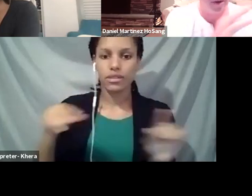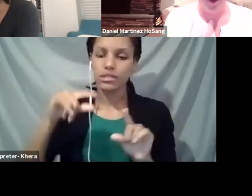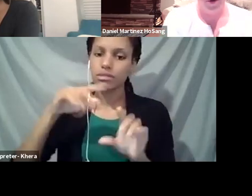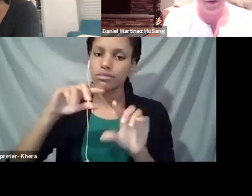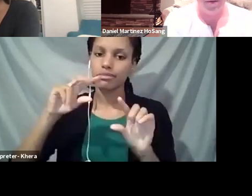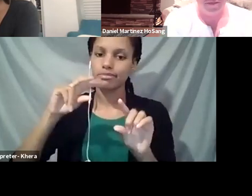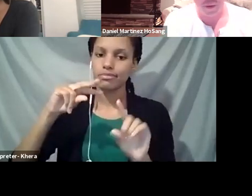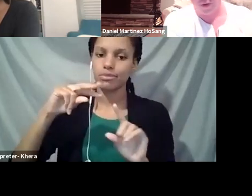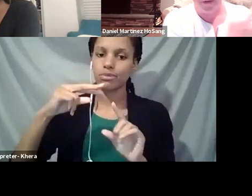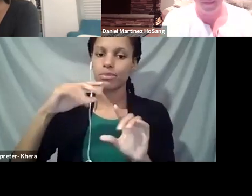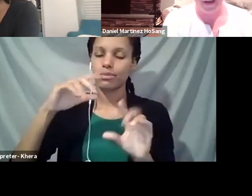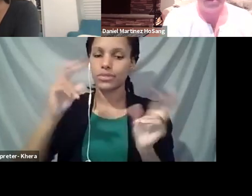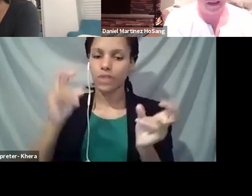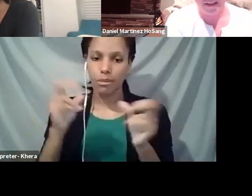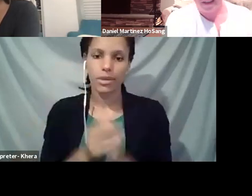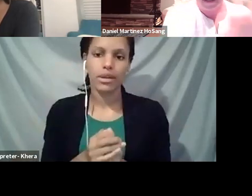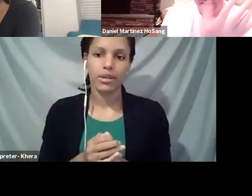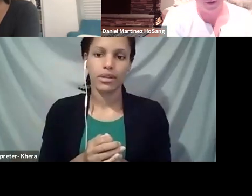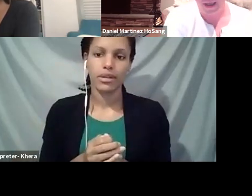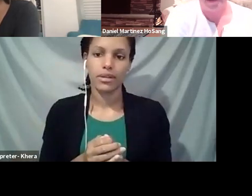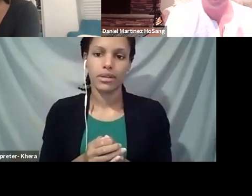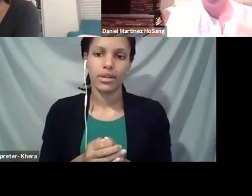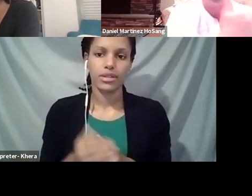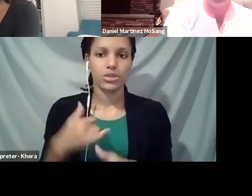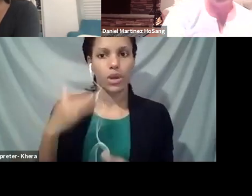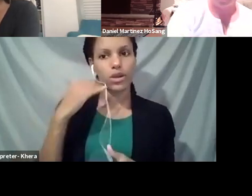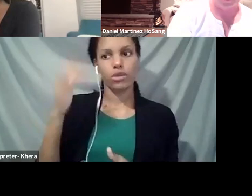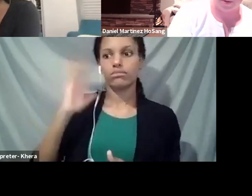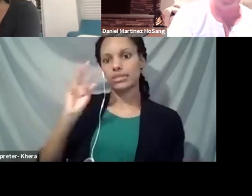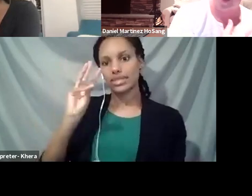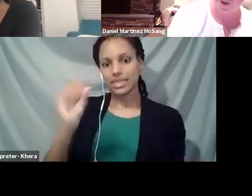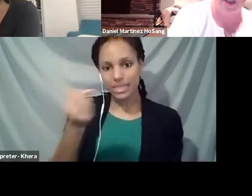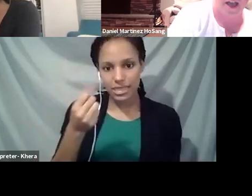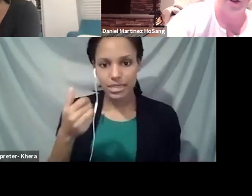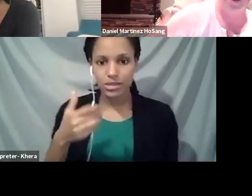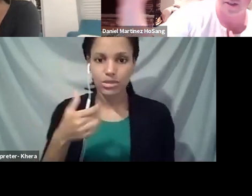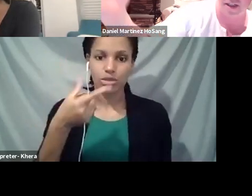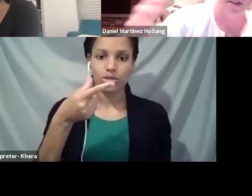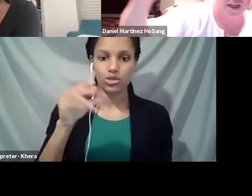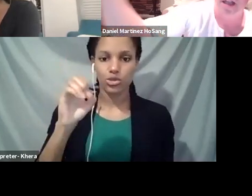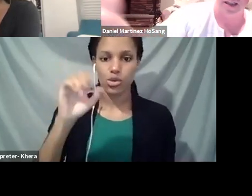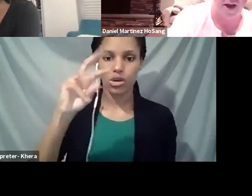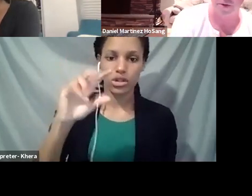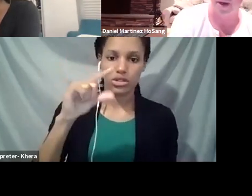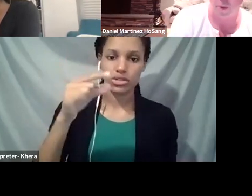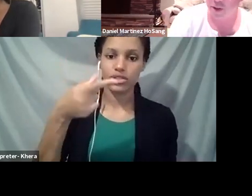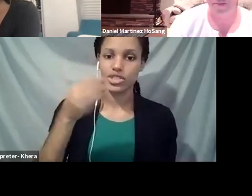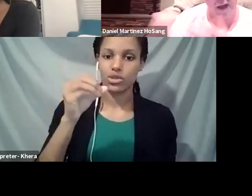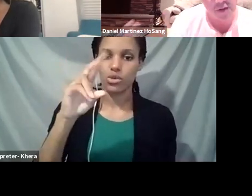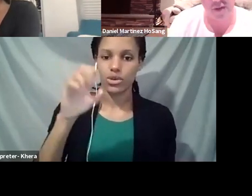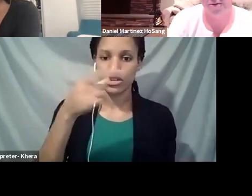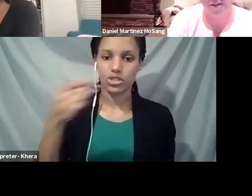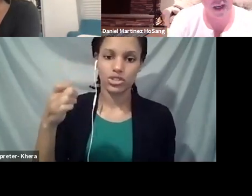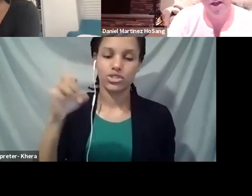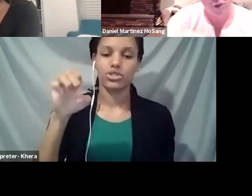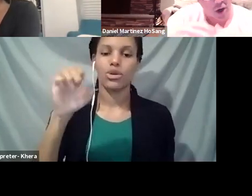silent majority from the like 60s, like white George Wallace discourse, we're being shutted out, you're listening to the louder minorities. But